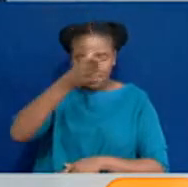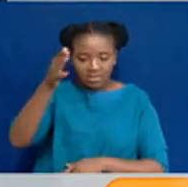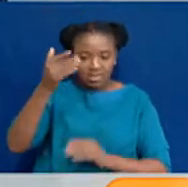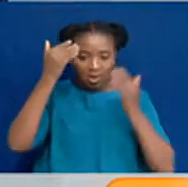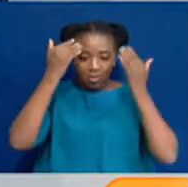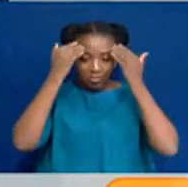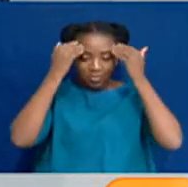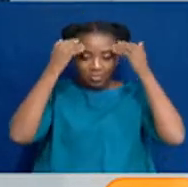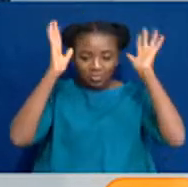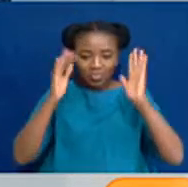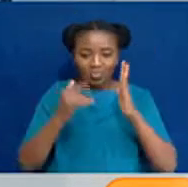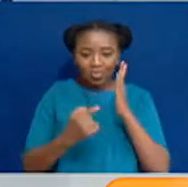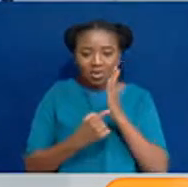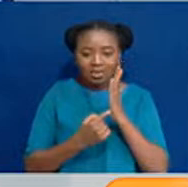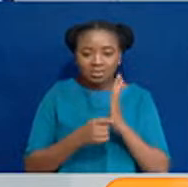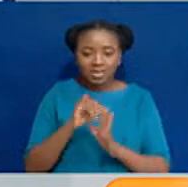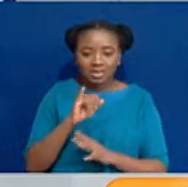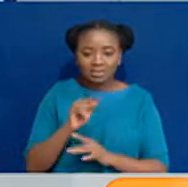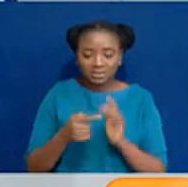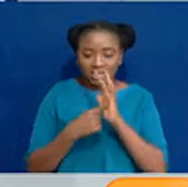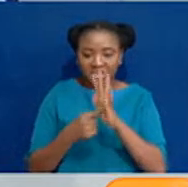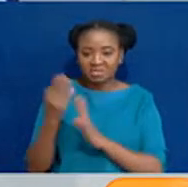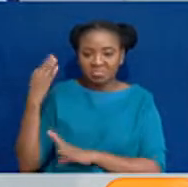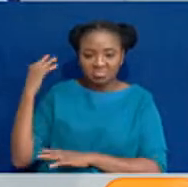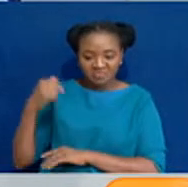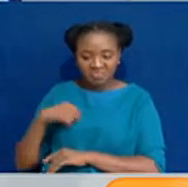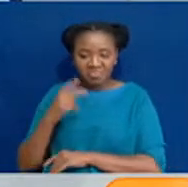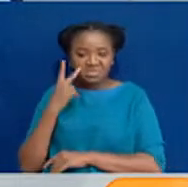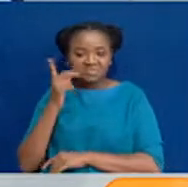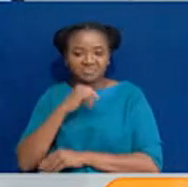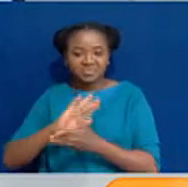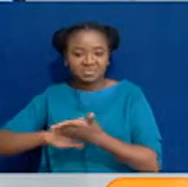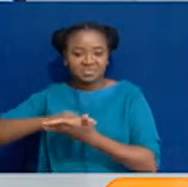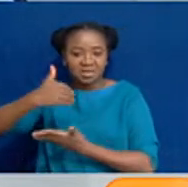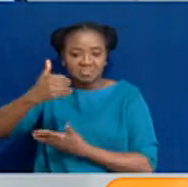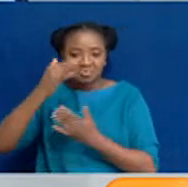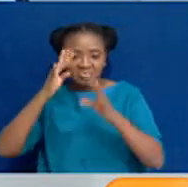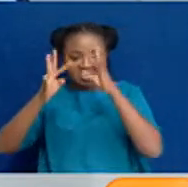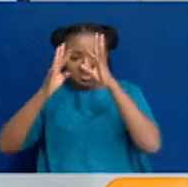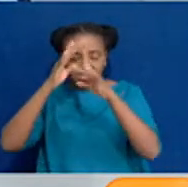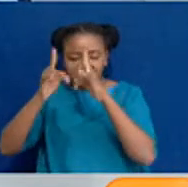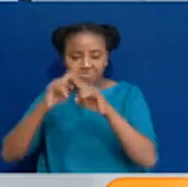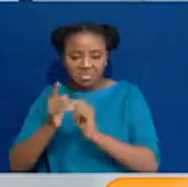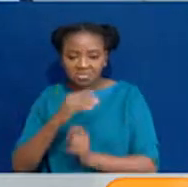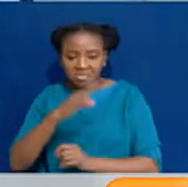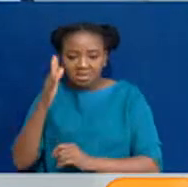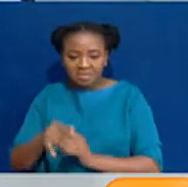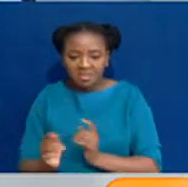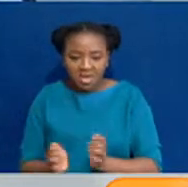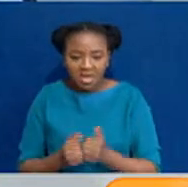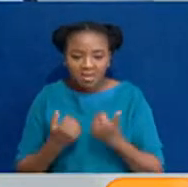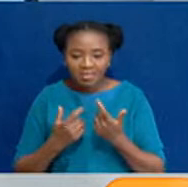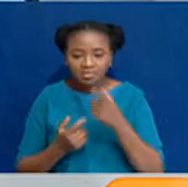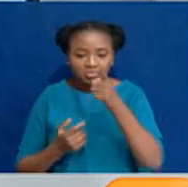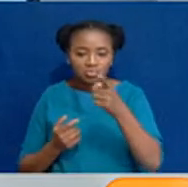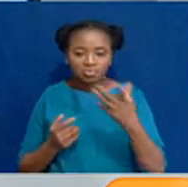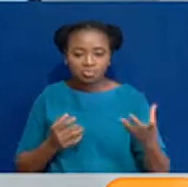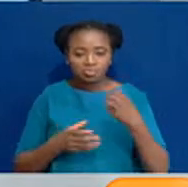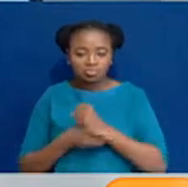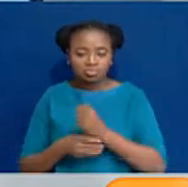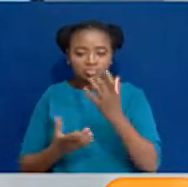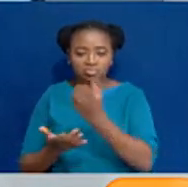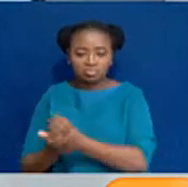yeah, when the one that comes to my mind is the laptop affair. Yeah. There was a laptop initiative, never happened. So how do you bring on board the